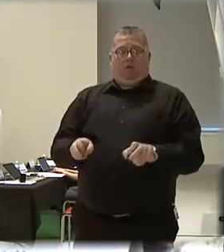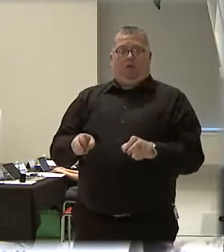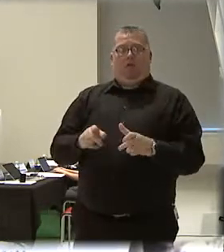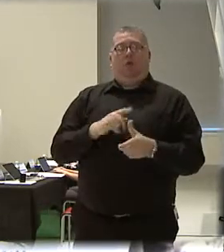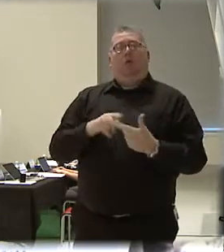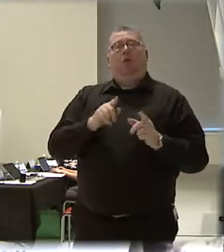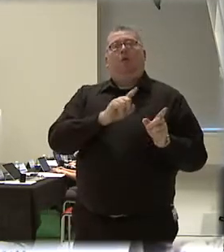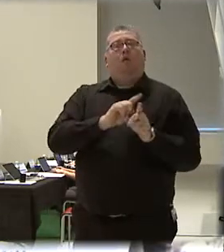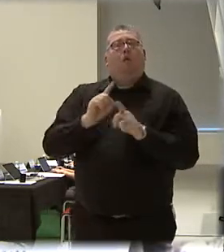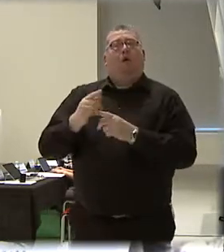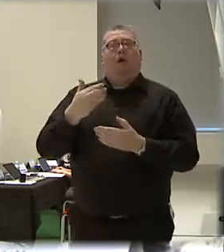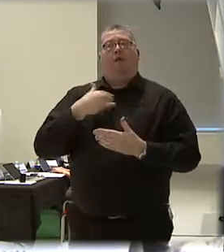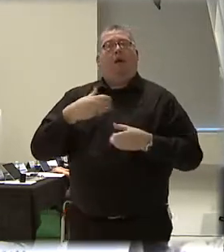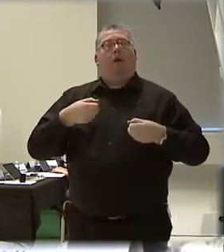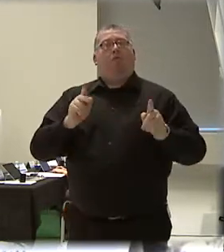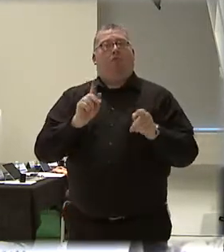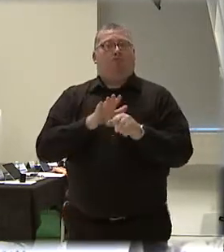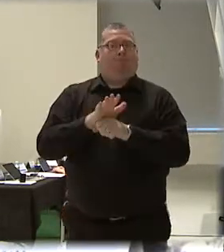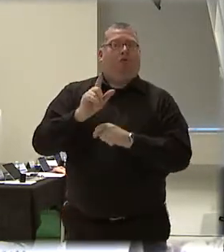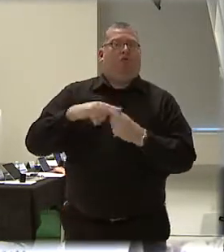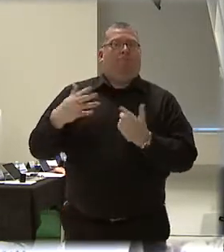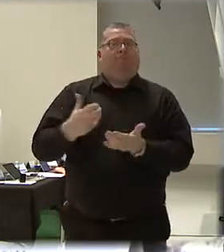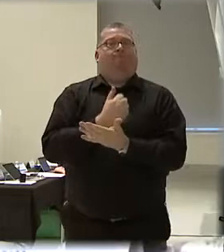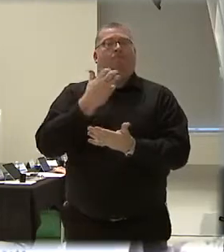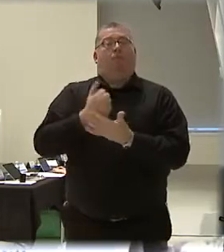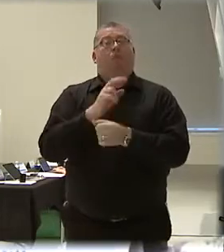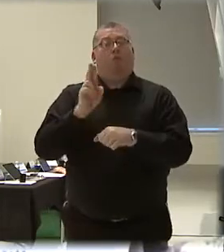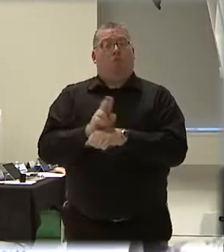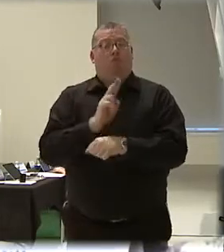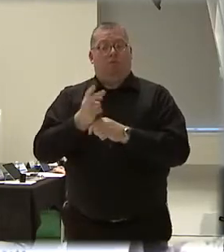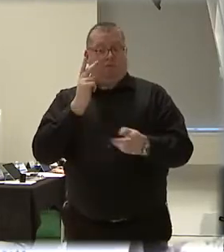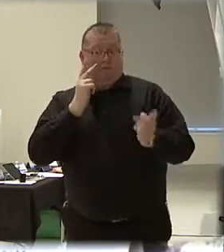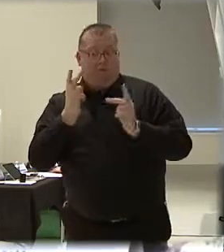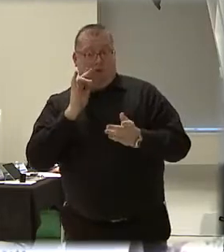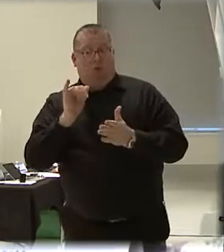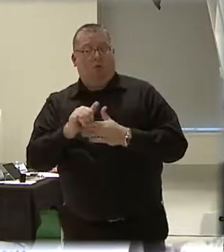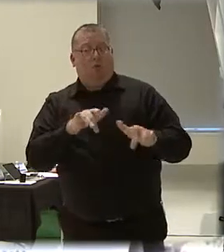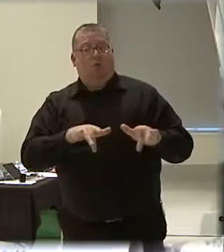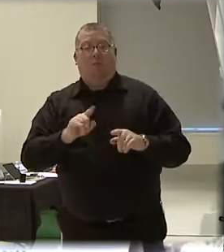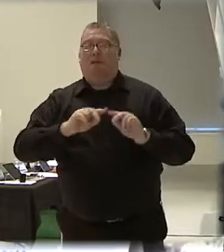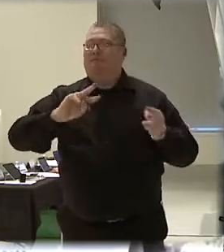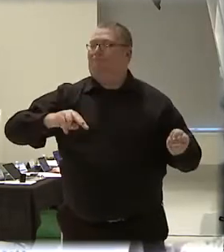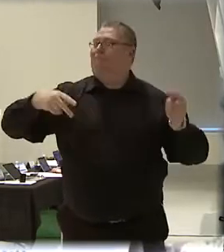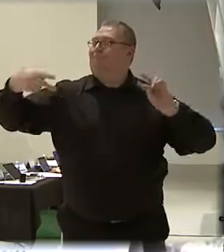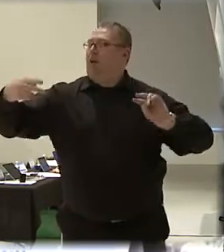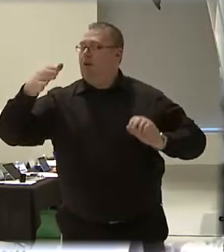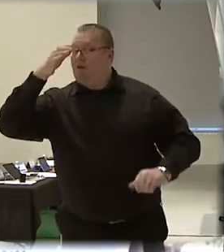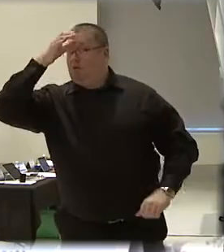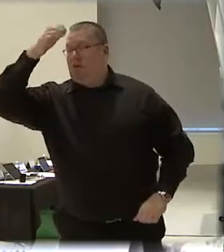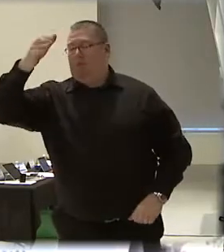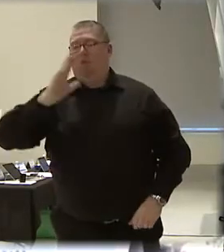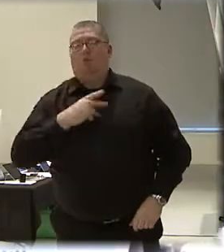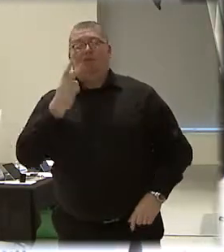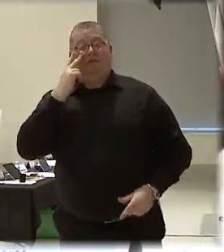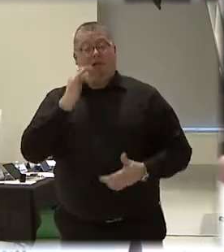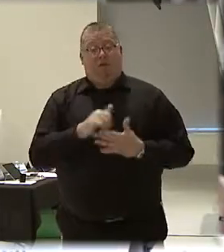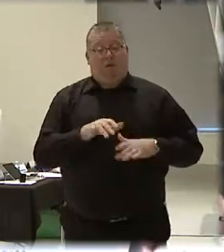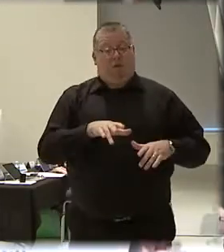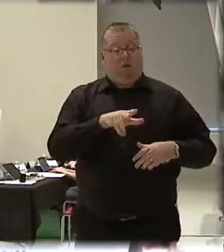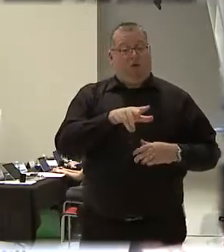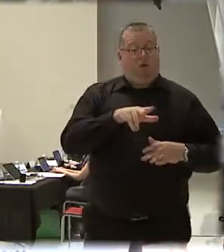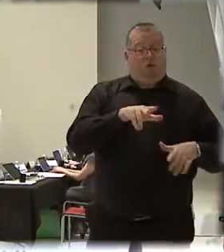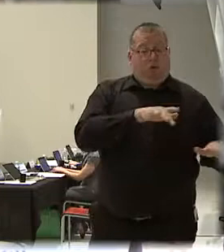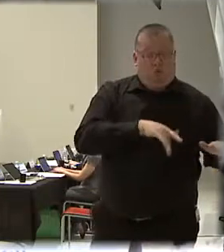and provide ample opportunity to use those recordings. But the flip side of that is recordings of nothing,